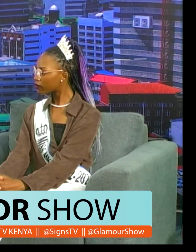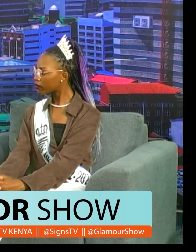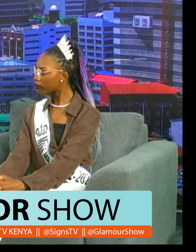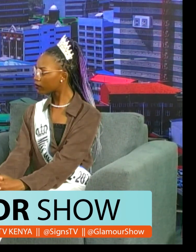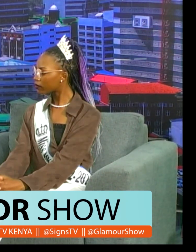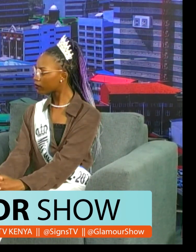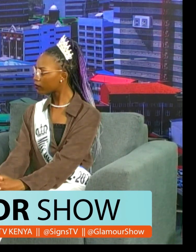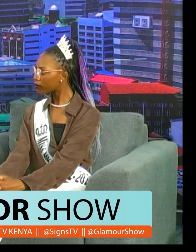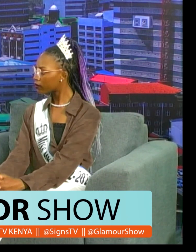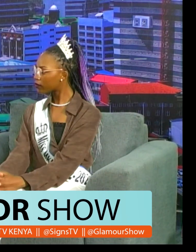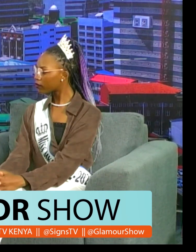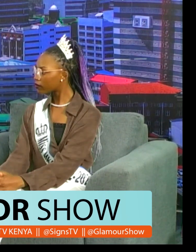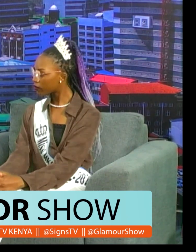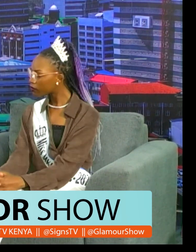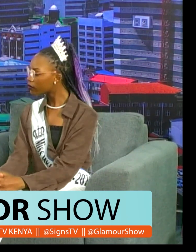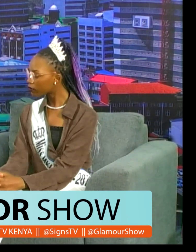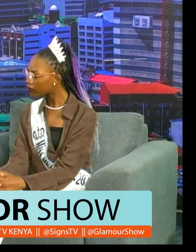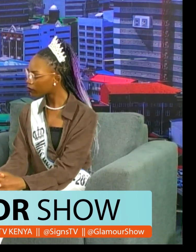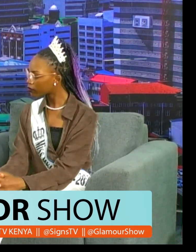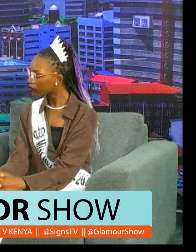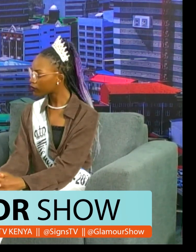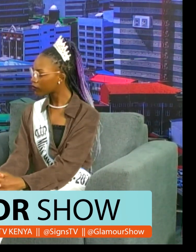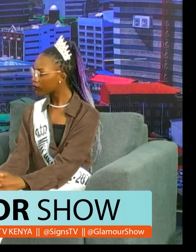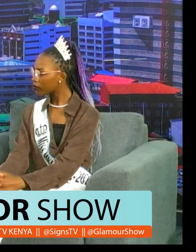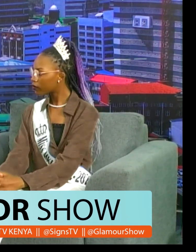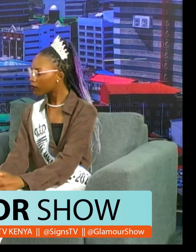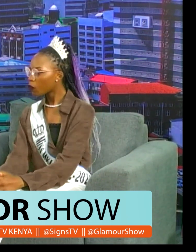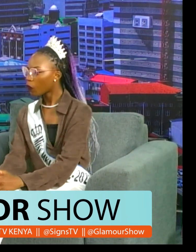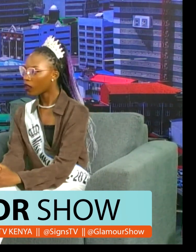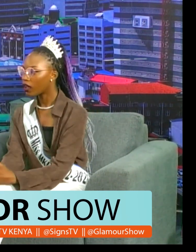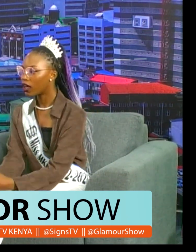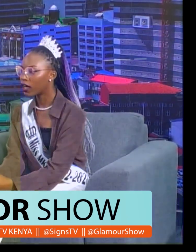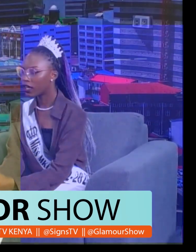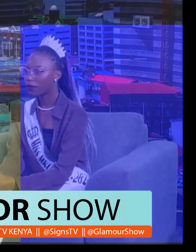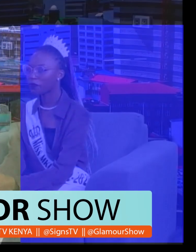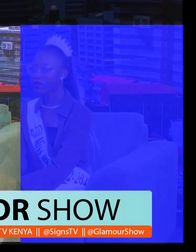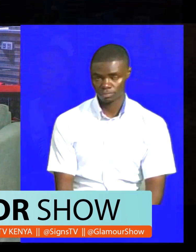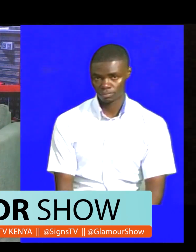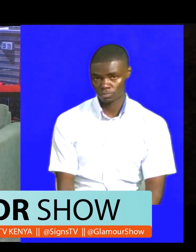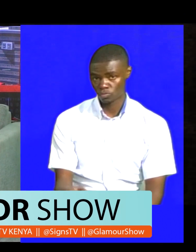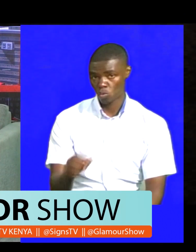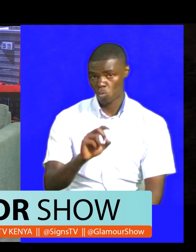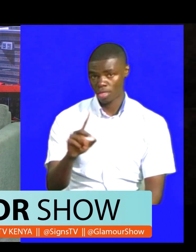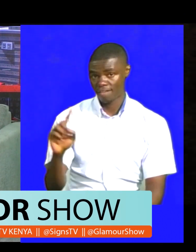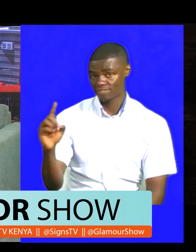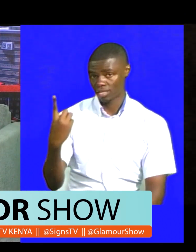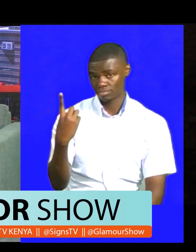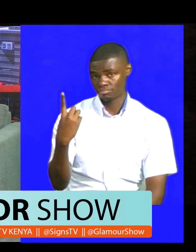person, maybe the opportunities could be limited. How would you teach a deaf person? Uh-huh. First of